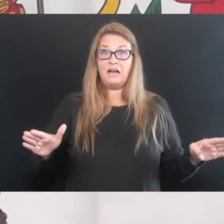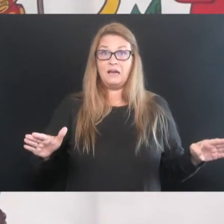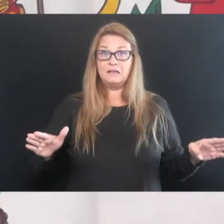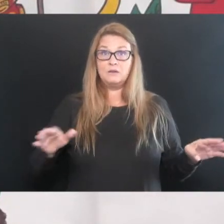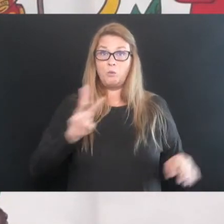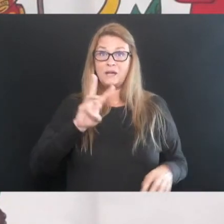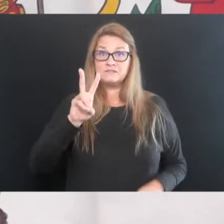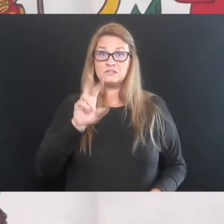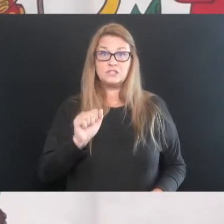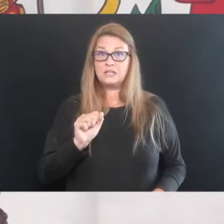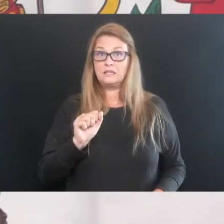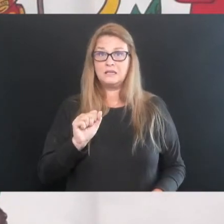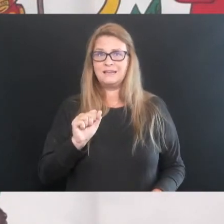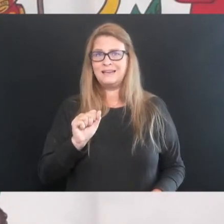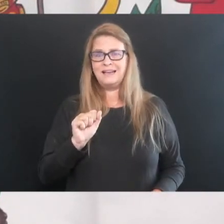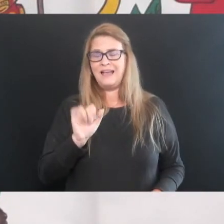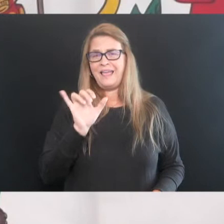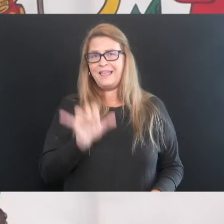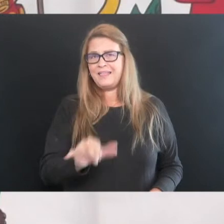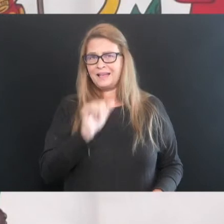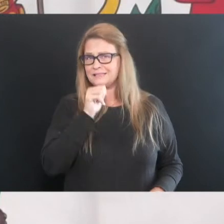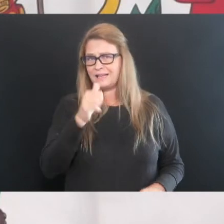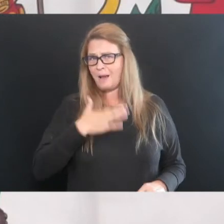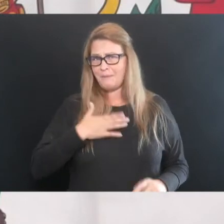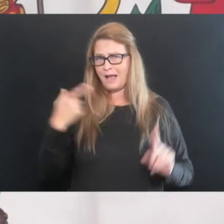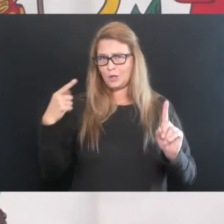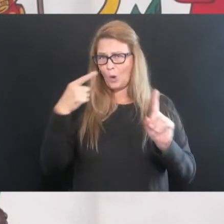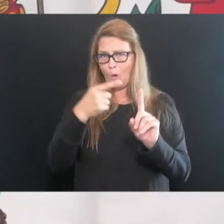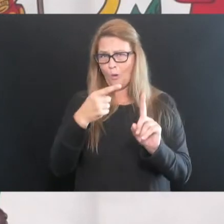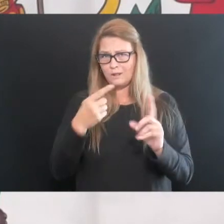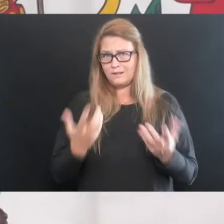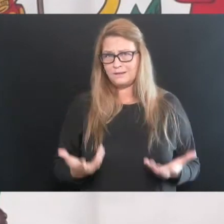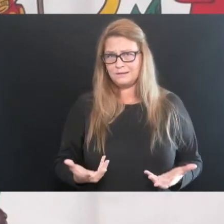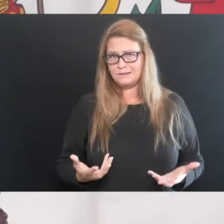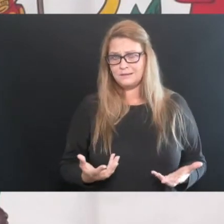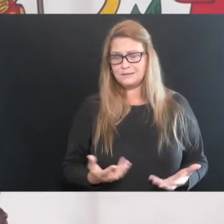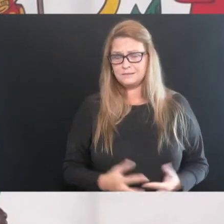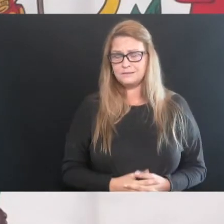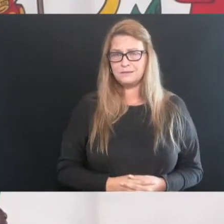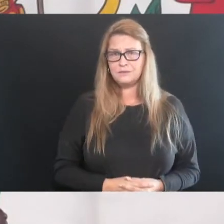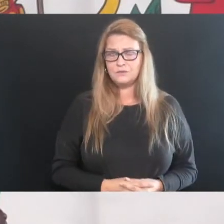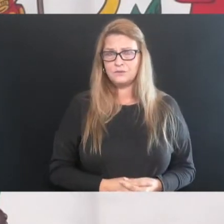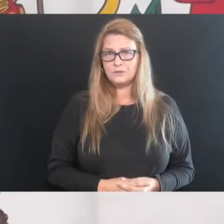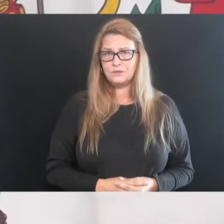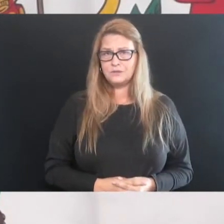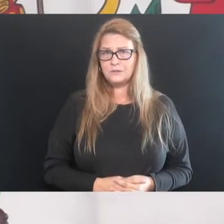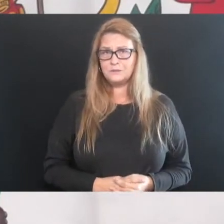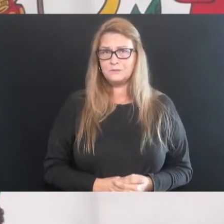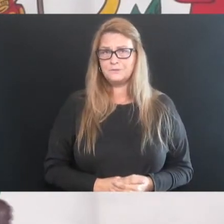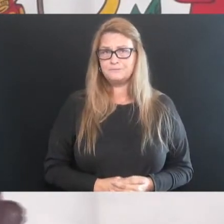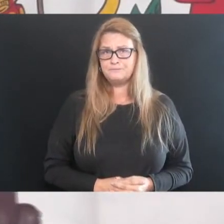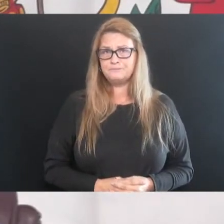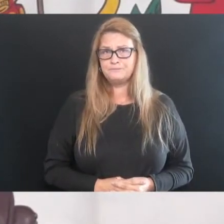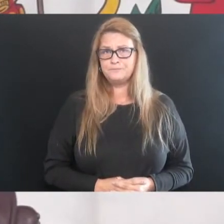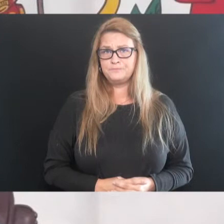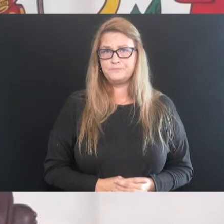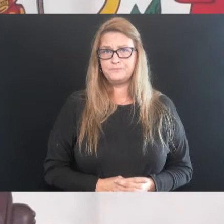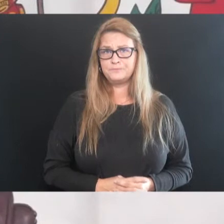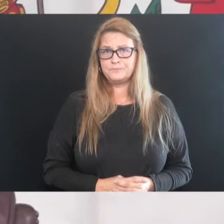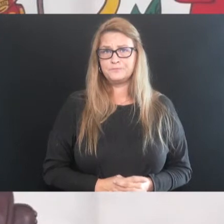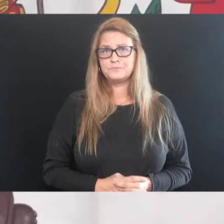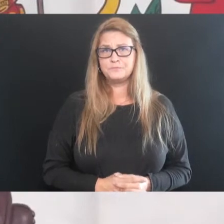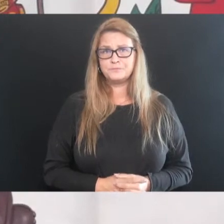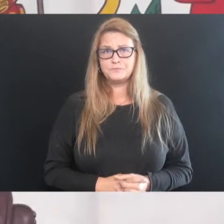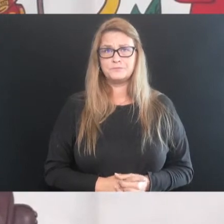West Virginia. It's not what has absolutely pulled us through this entire thing. Now, we